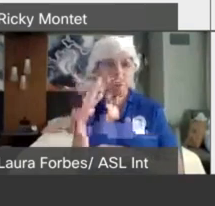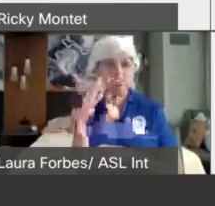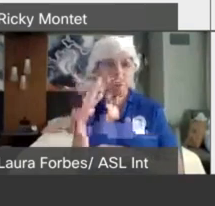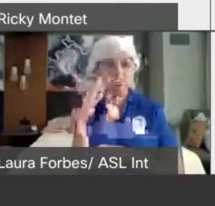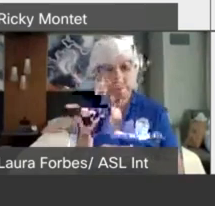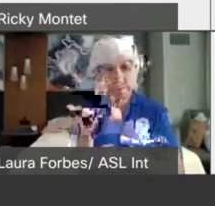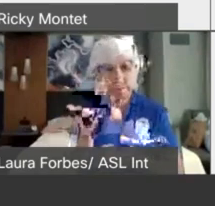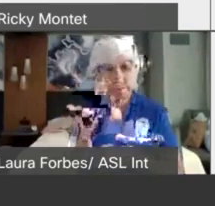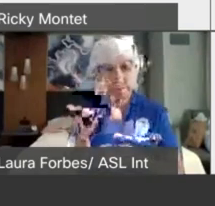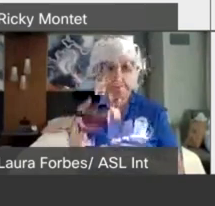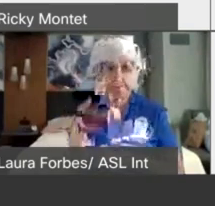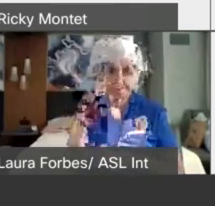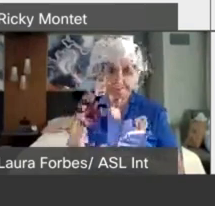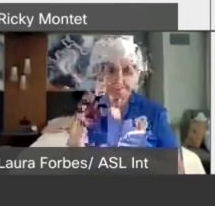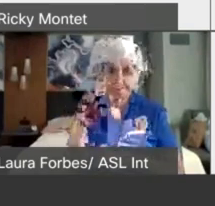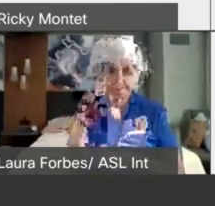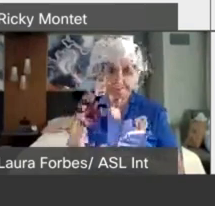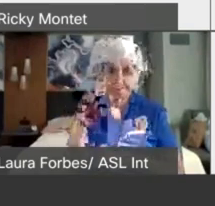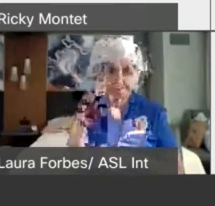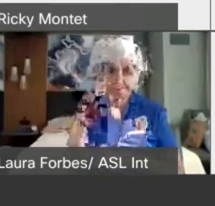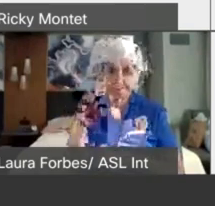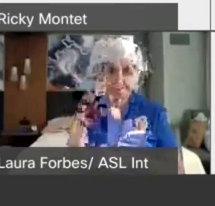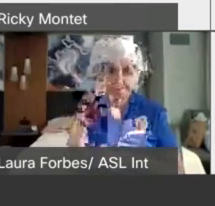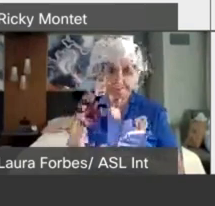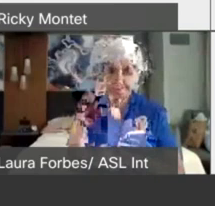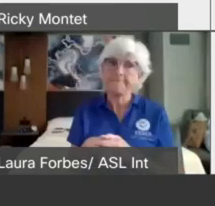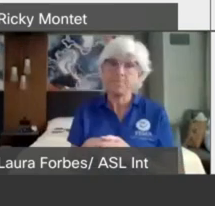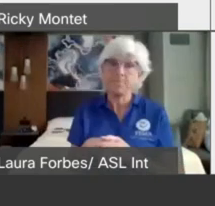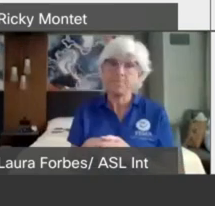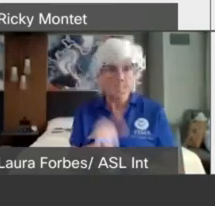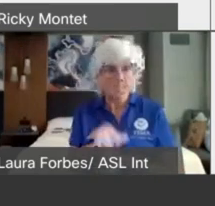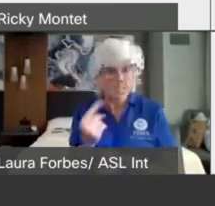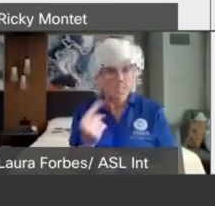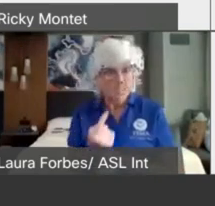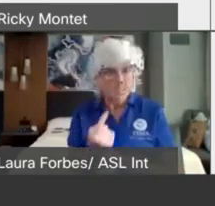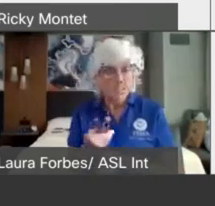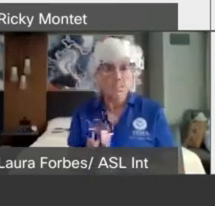pretty hefty. So is that something that